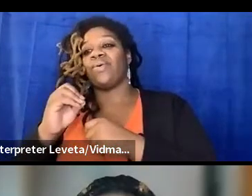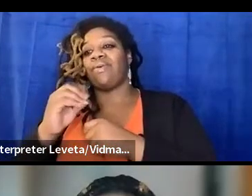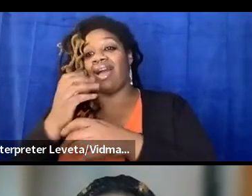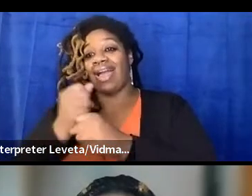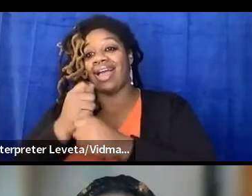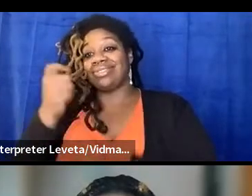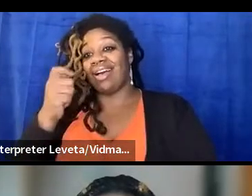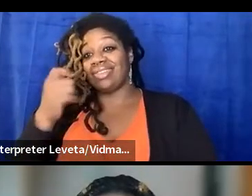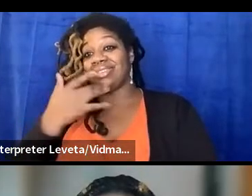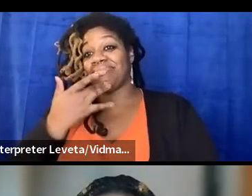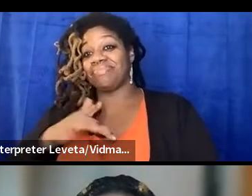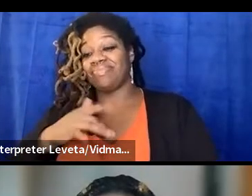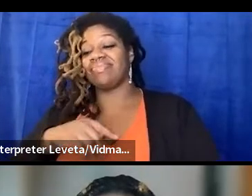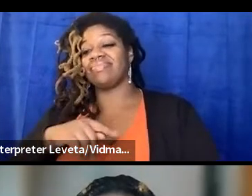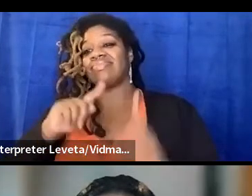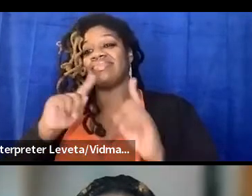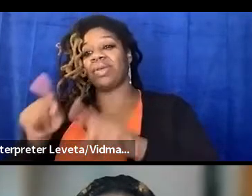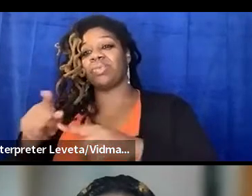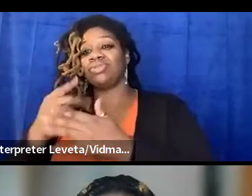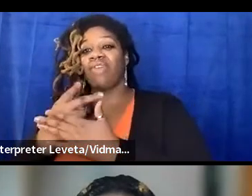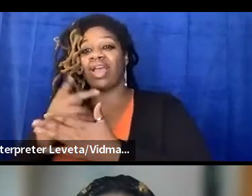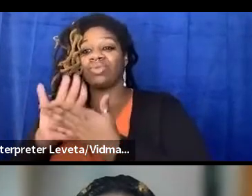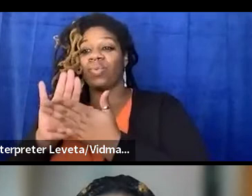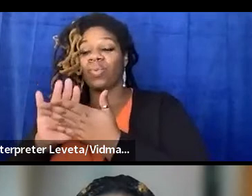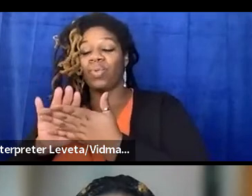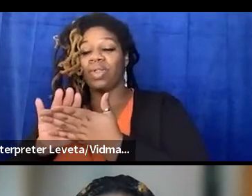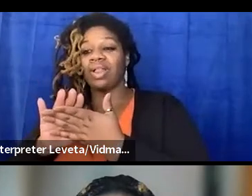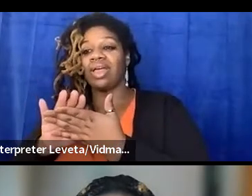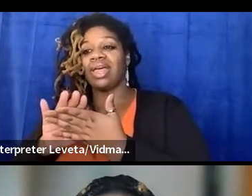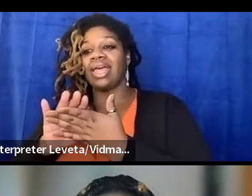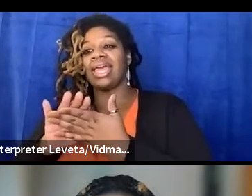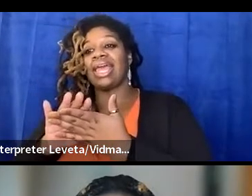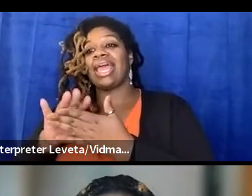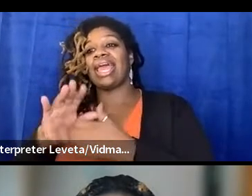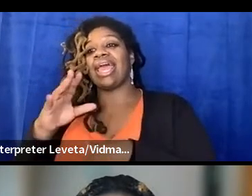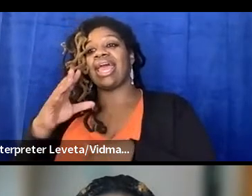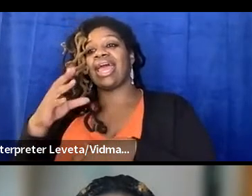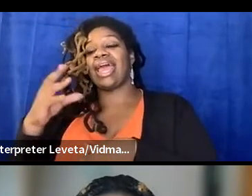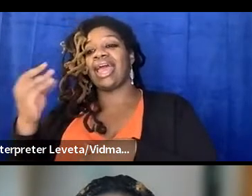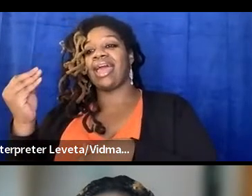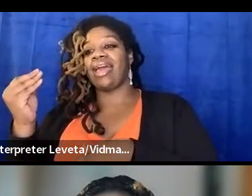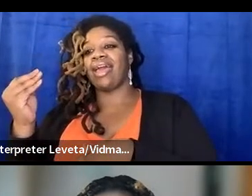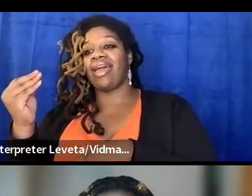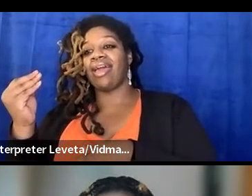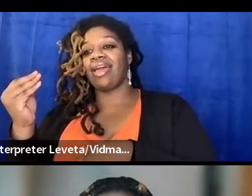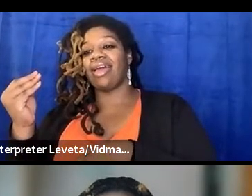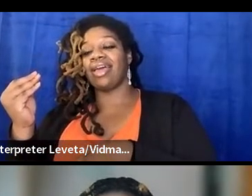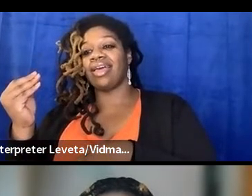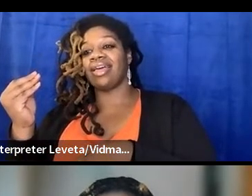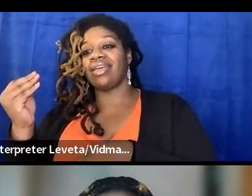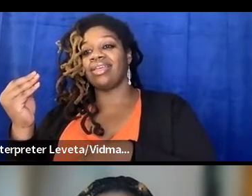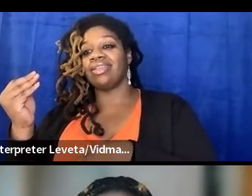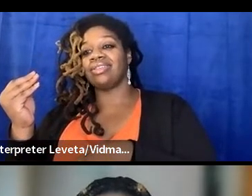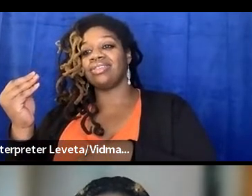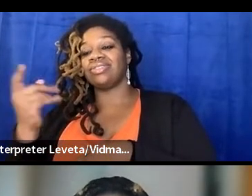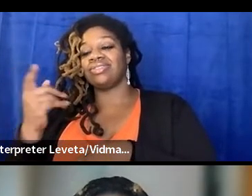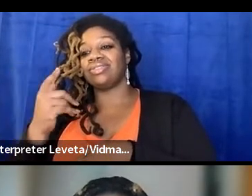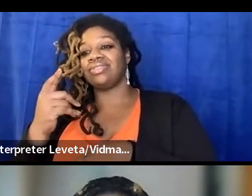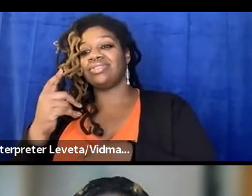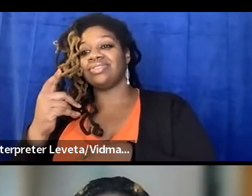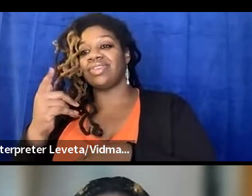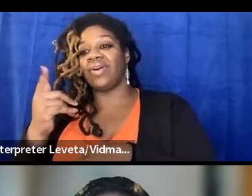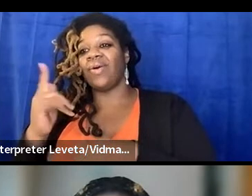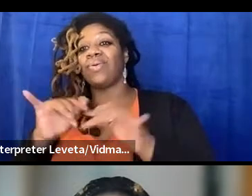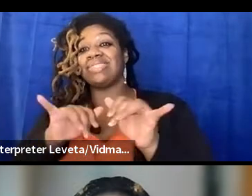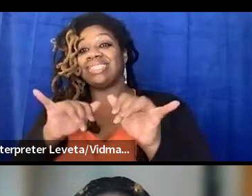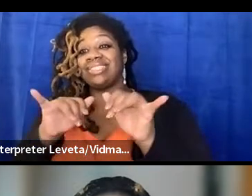the same location where my high school teacher did